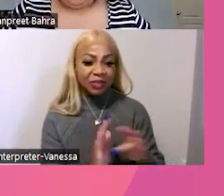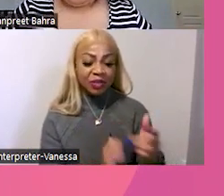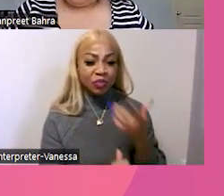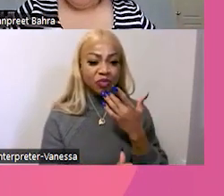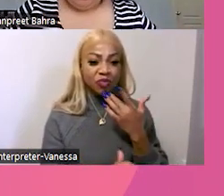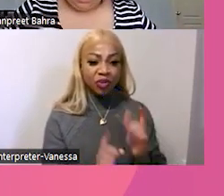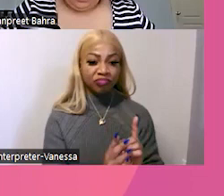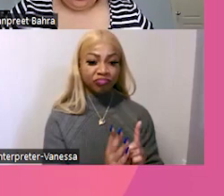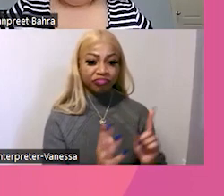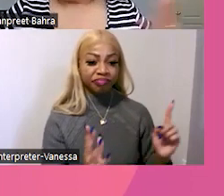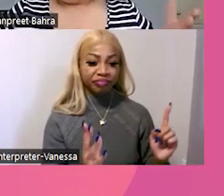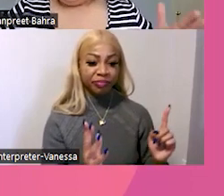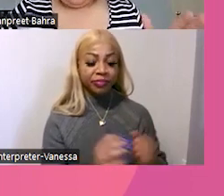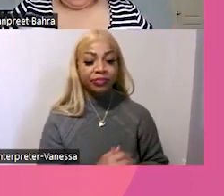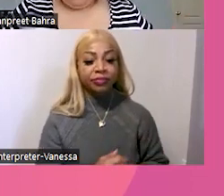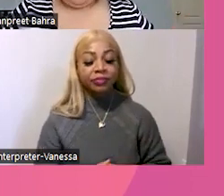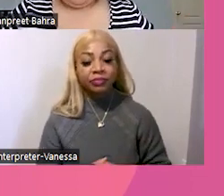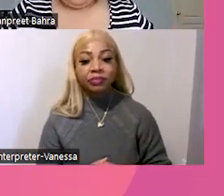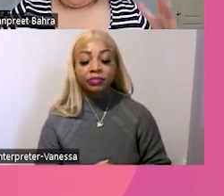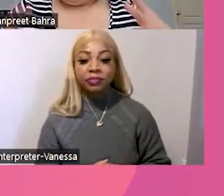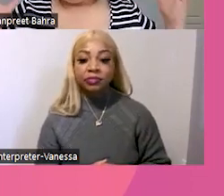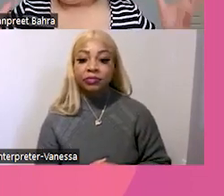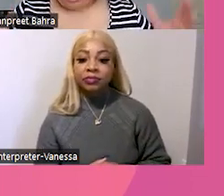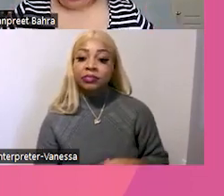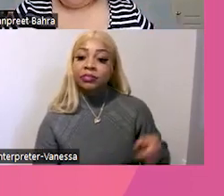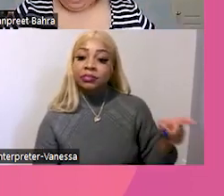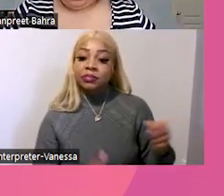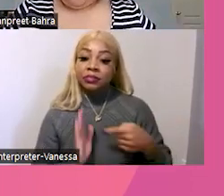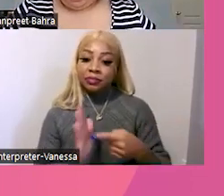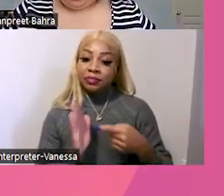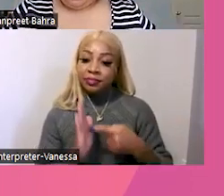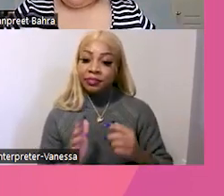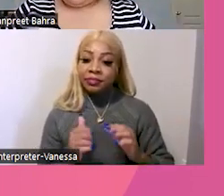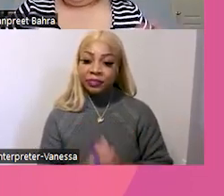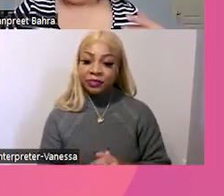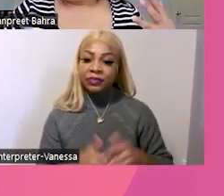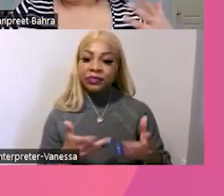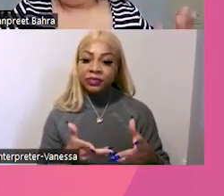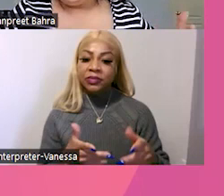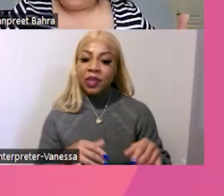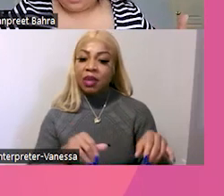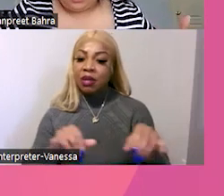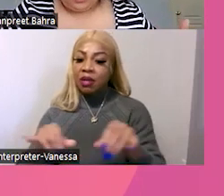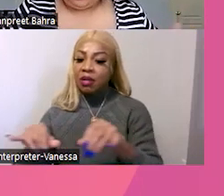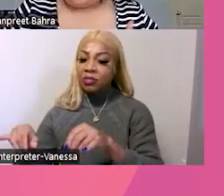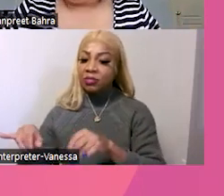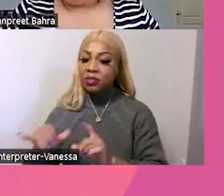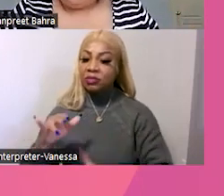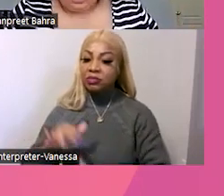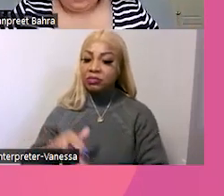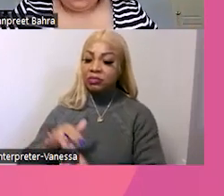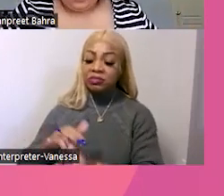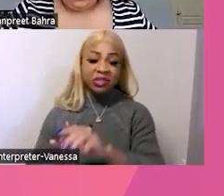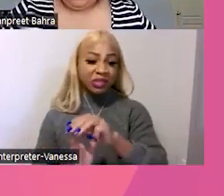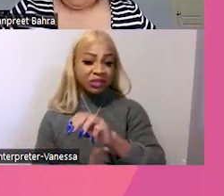possible. Sally's example is a part of a larger pattern of gender-based violence we've seen surface in the media and in our